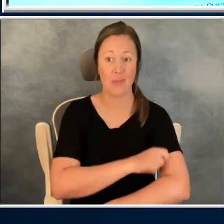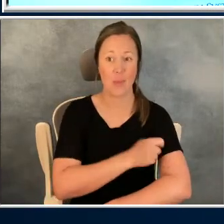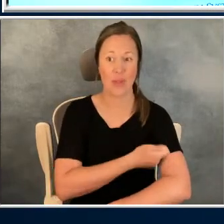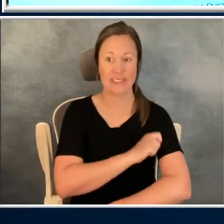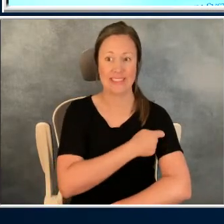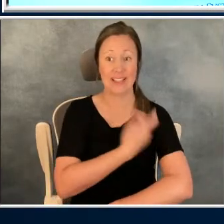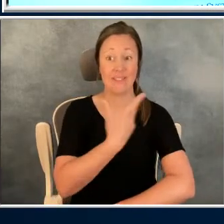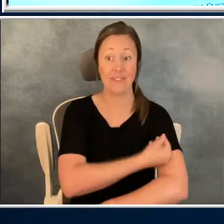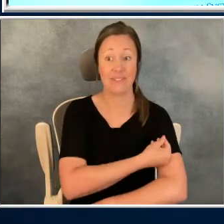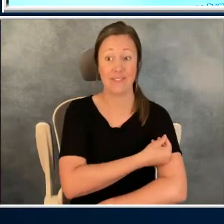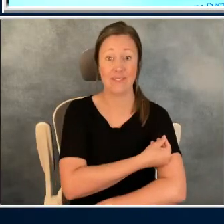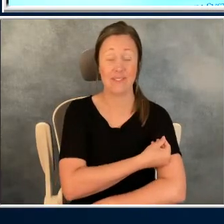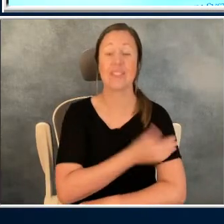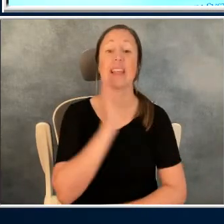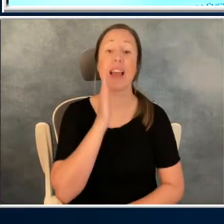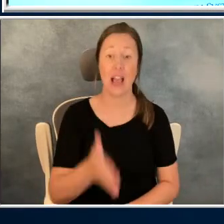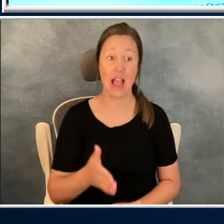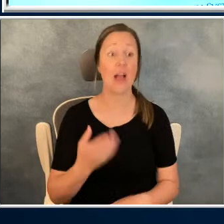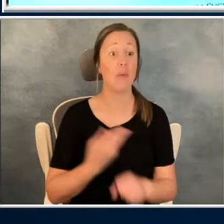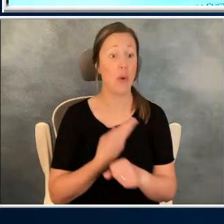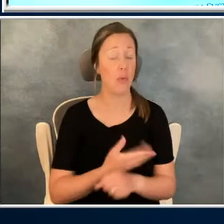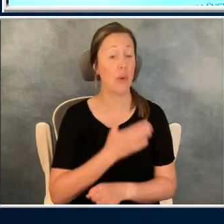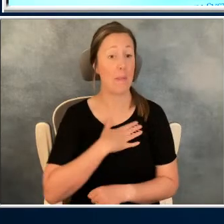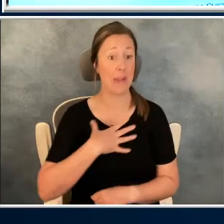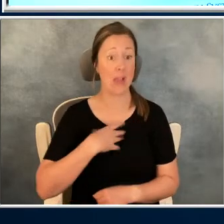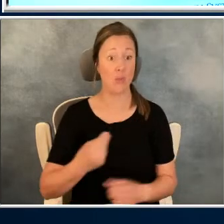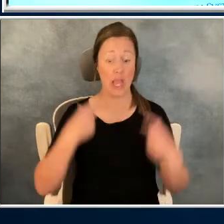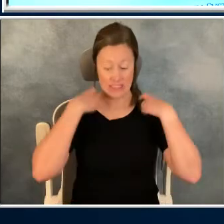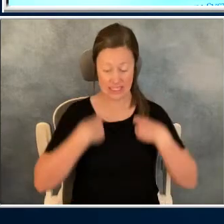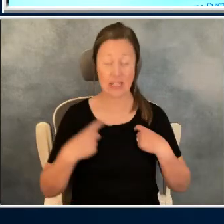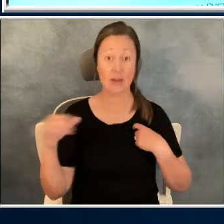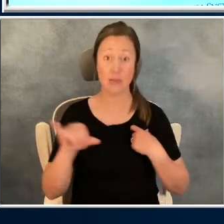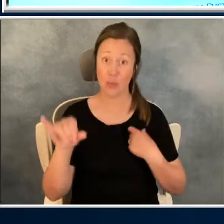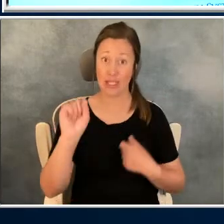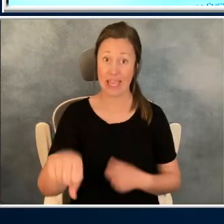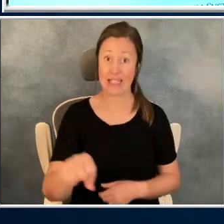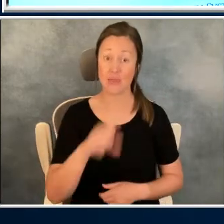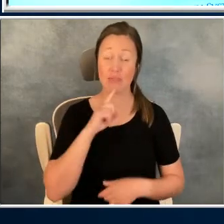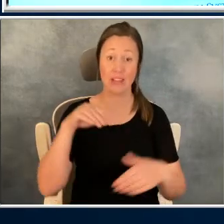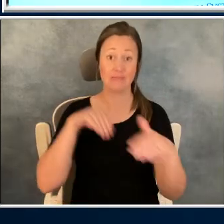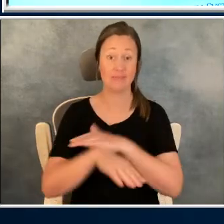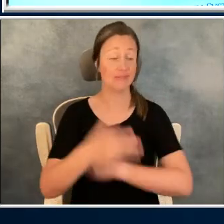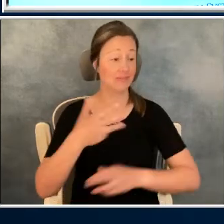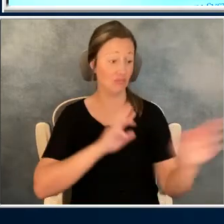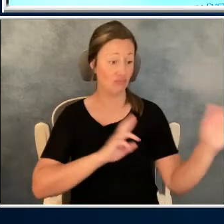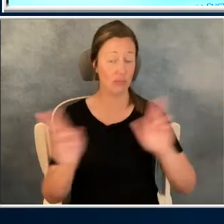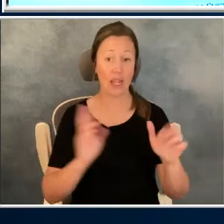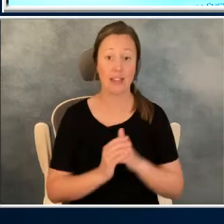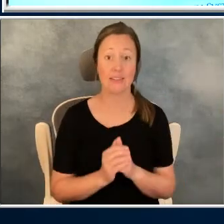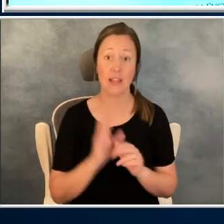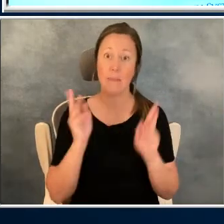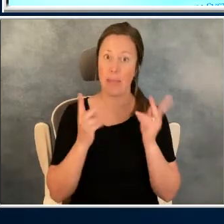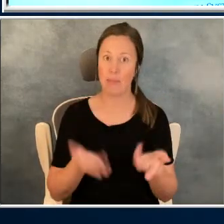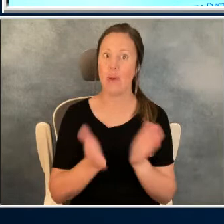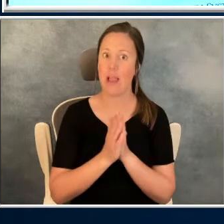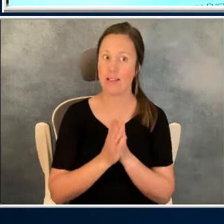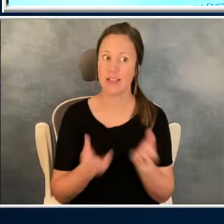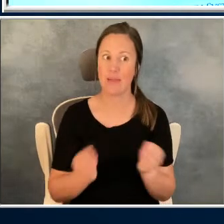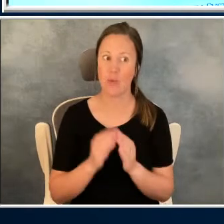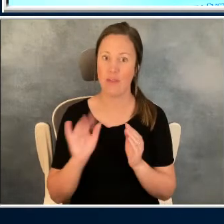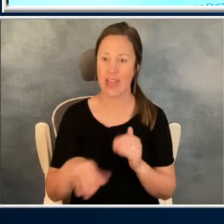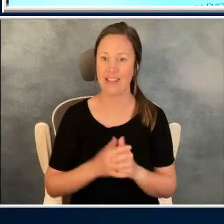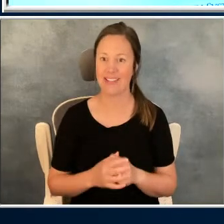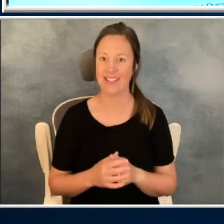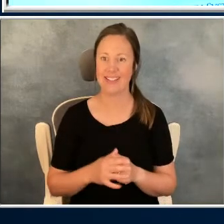tank top right back so everybody can see it again. That's what the people I hear that was a real thrill of the world, or not. People have been demanding more of that. Probably not, but go ahead. Jean has